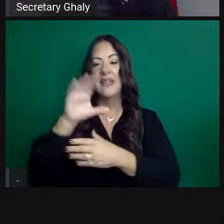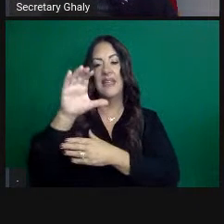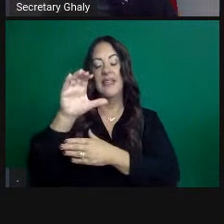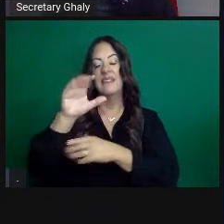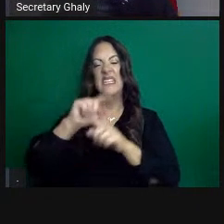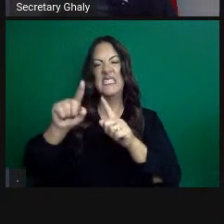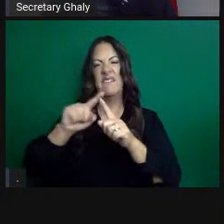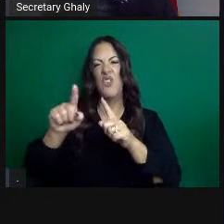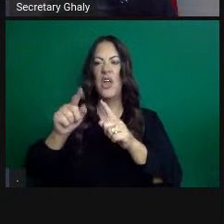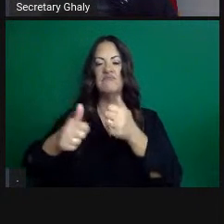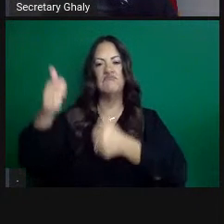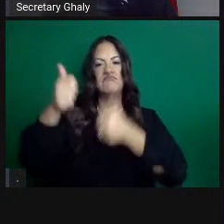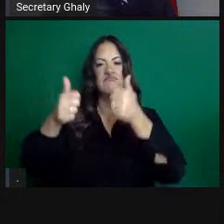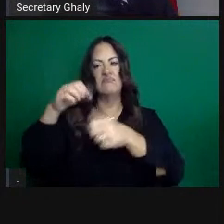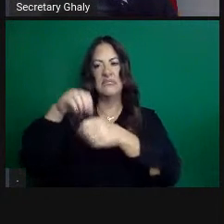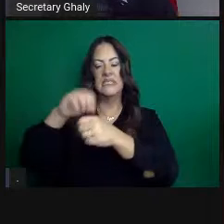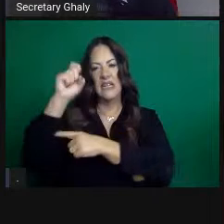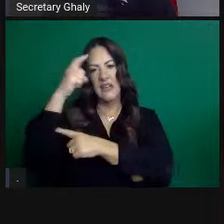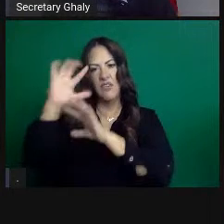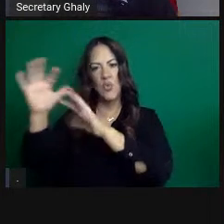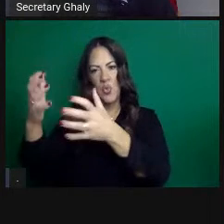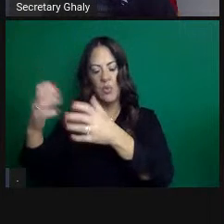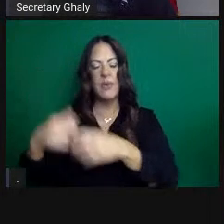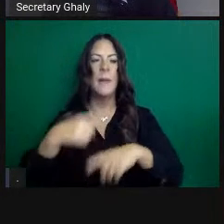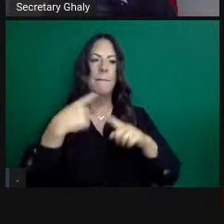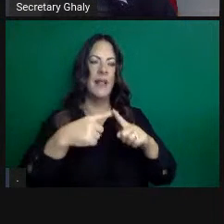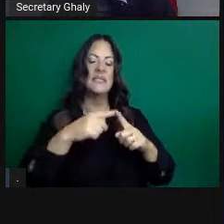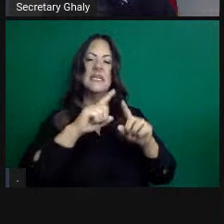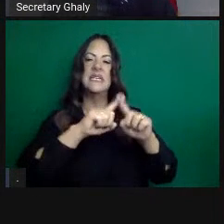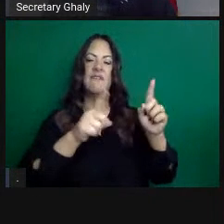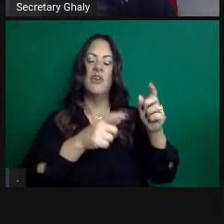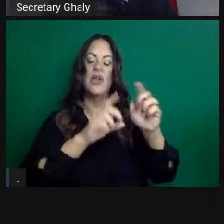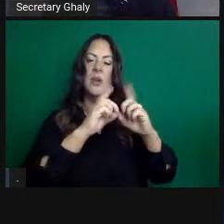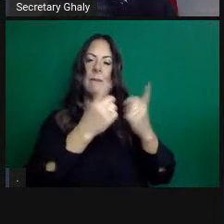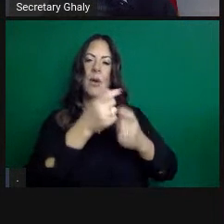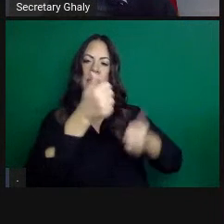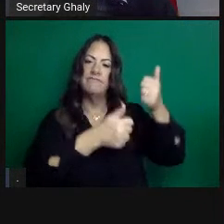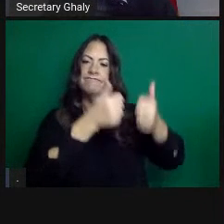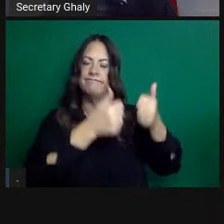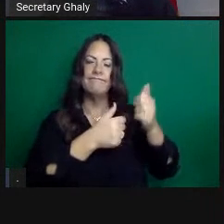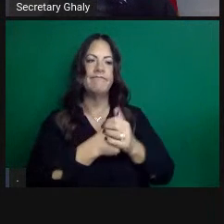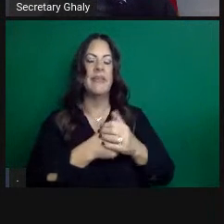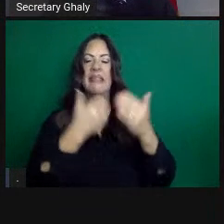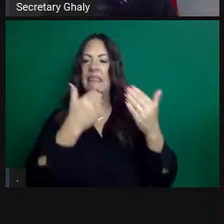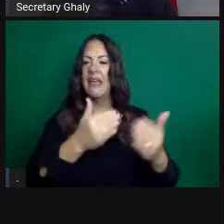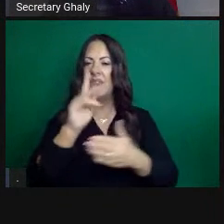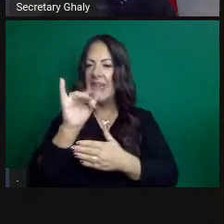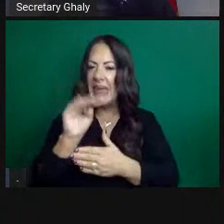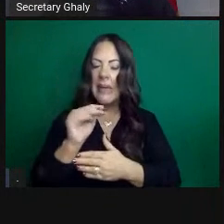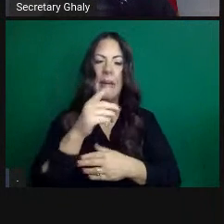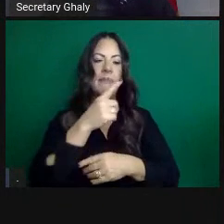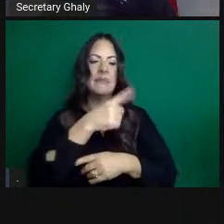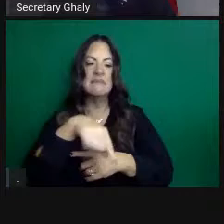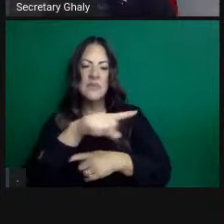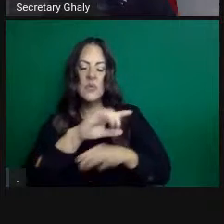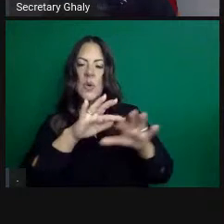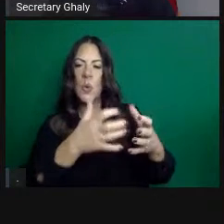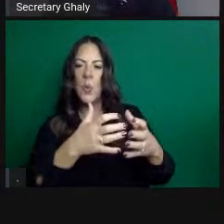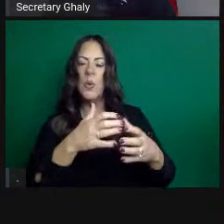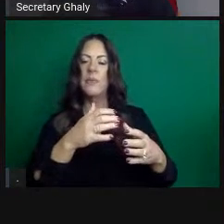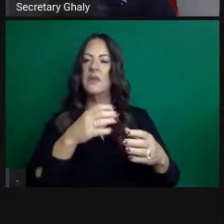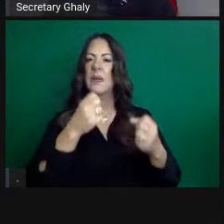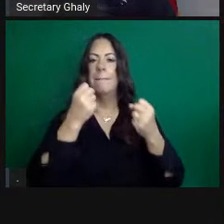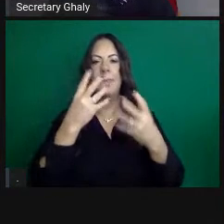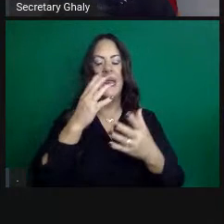tremendous leadership of Kim McCoy-Wade and our incredible advisors and stakeholders who met hours